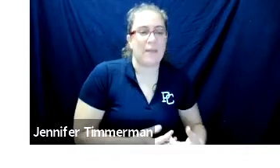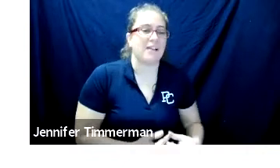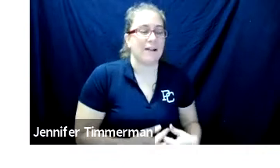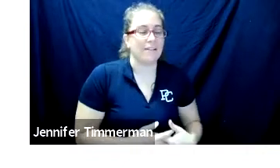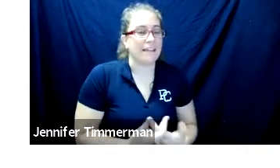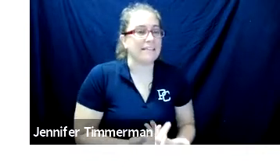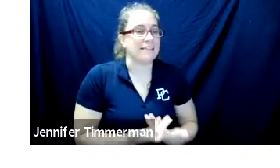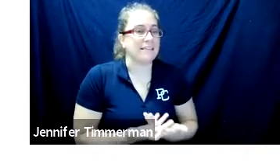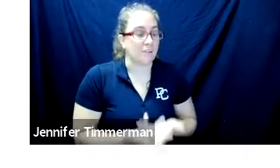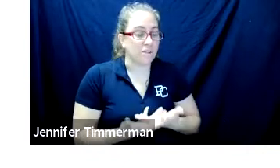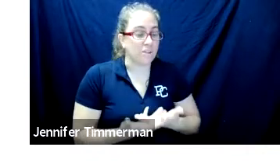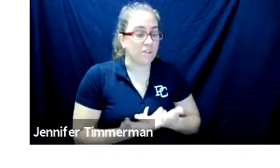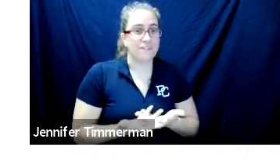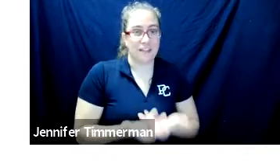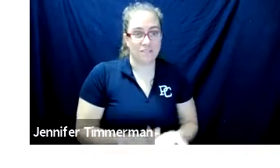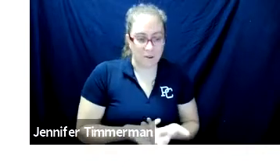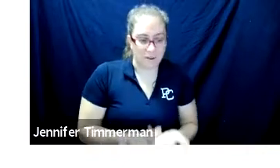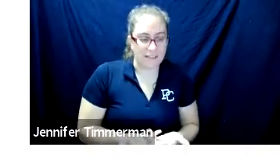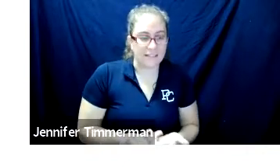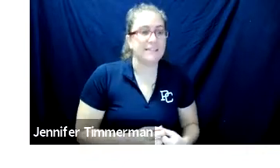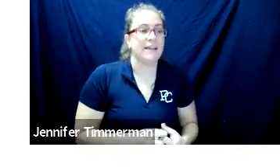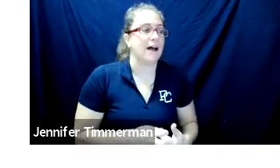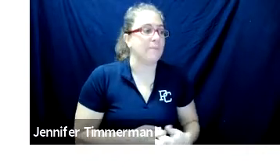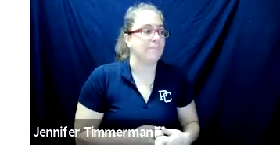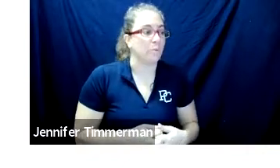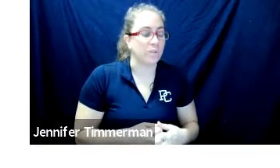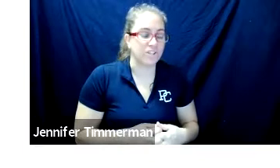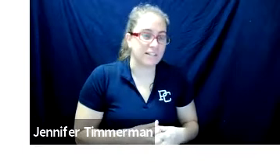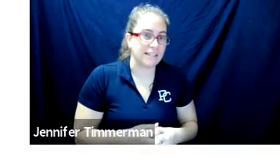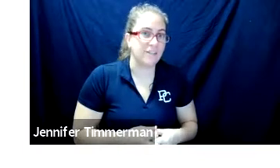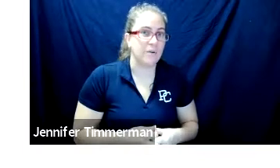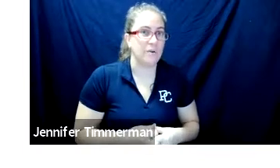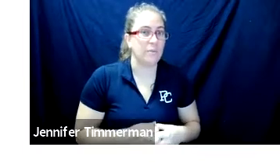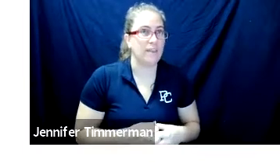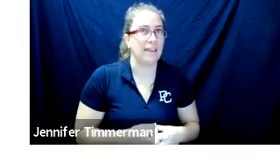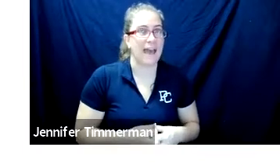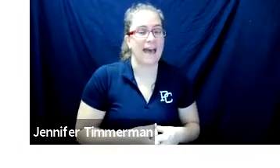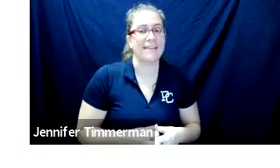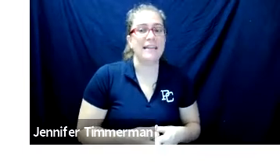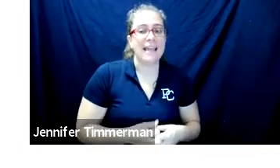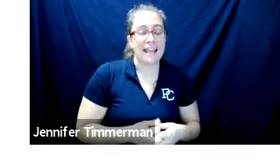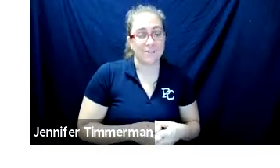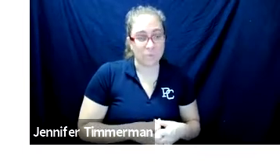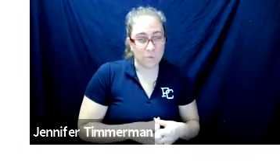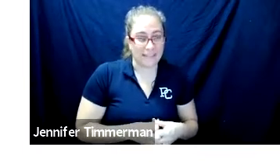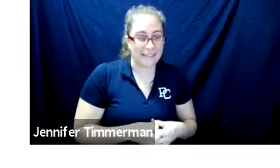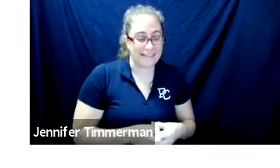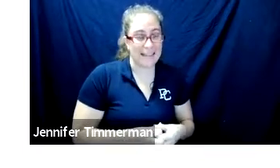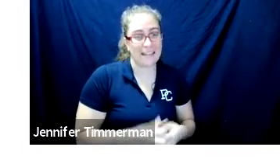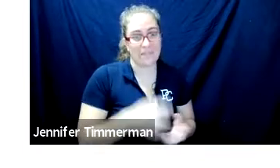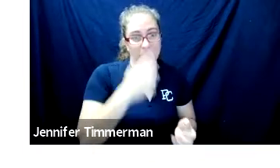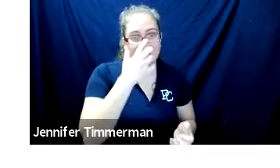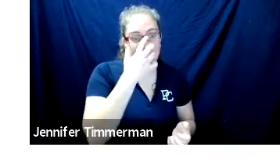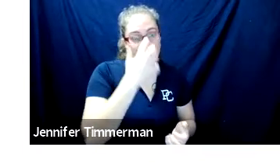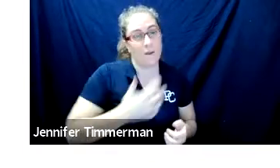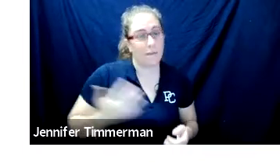bit of background, is the language of deaf Americans. Originally, we had a school in